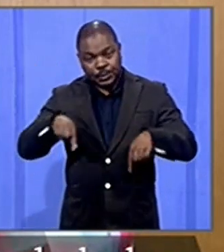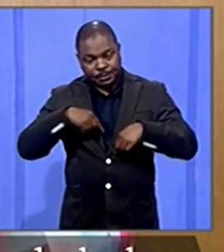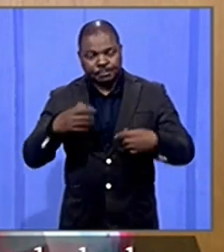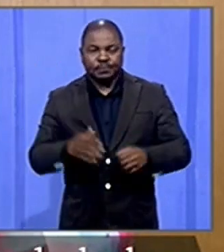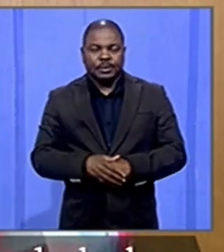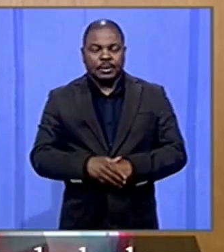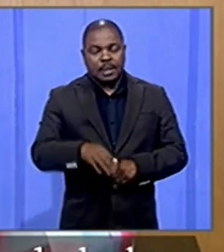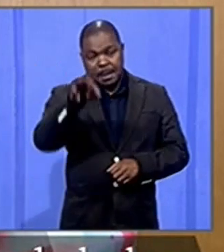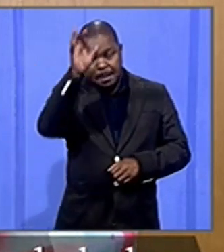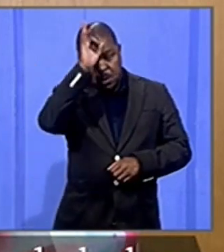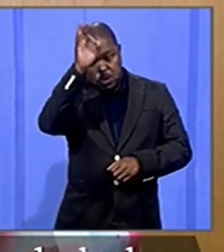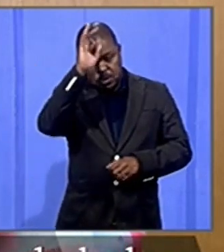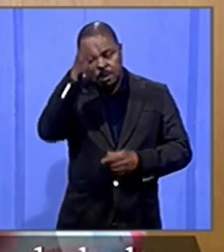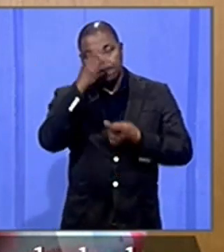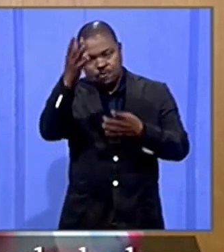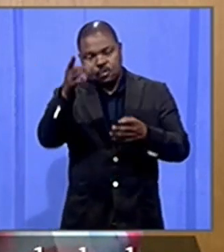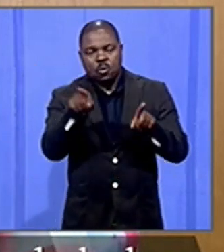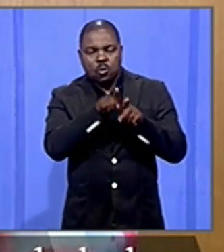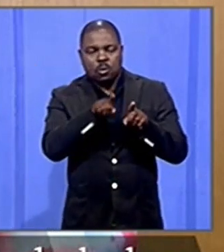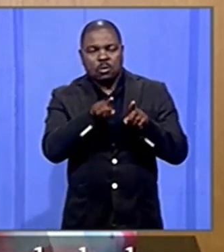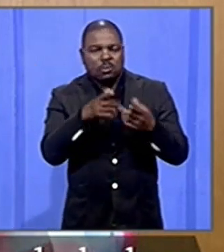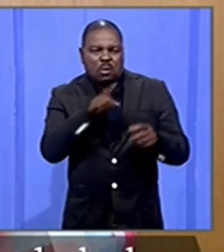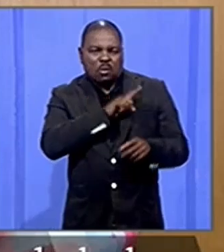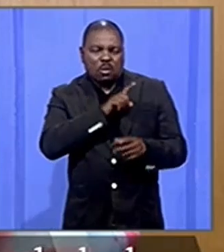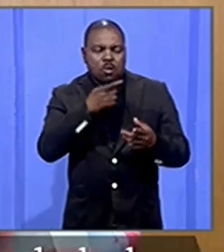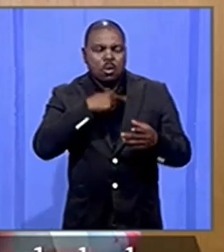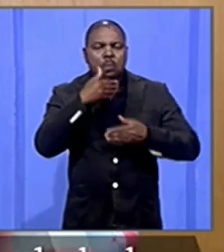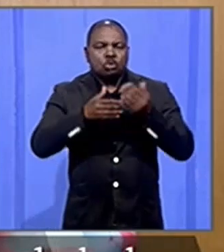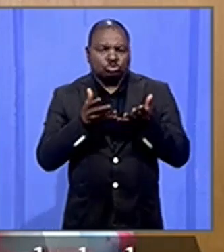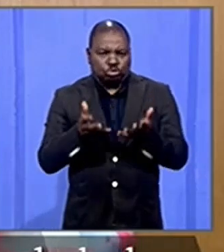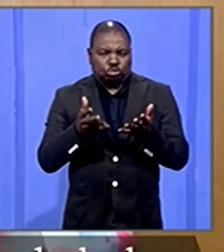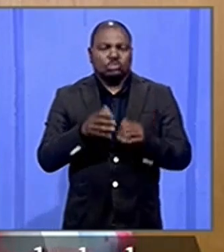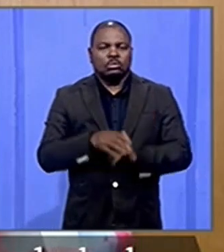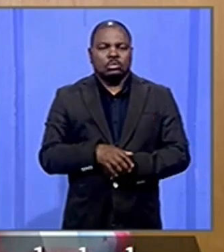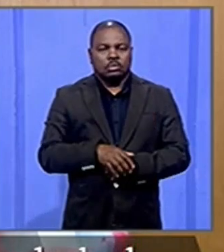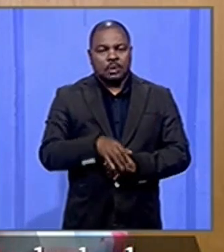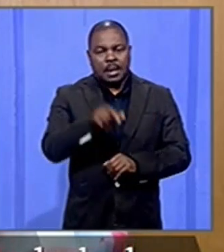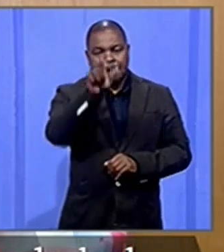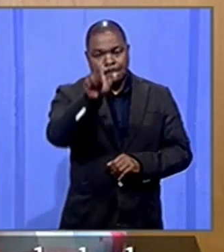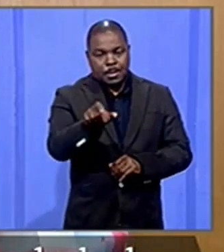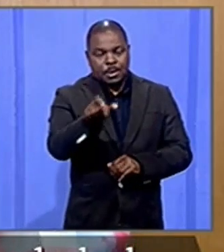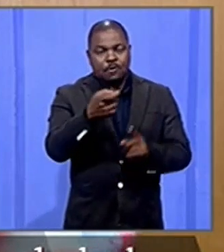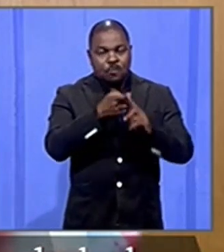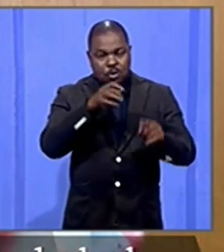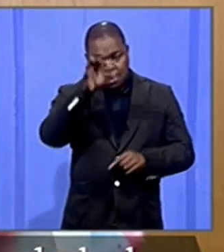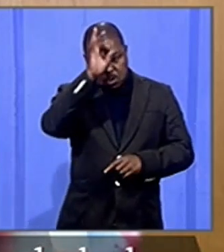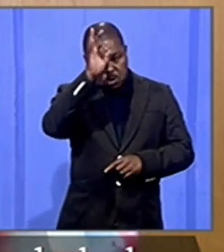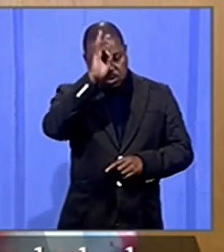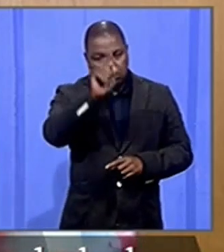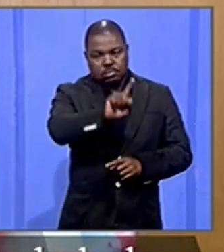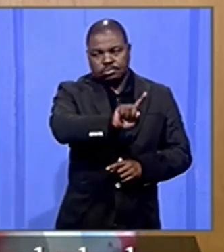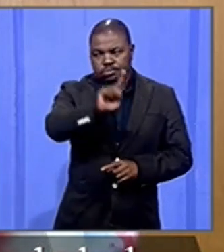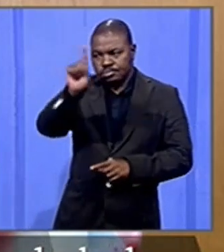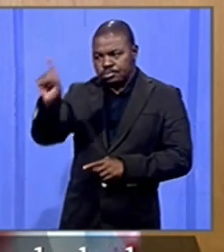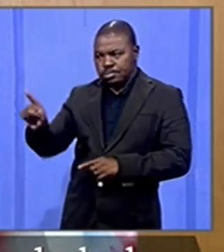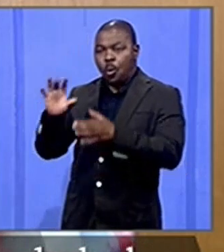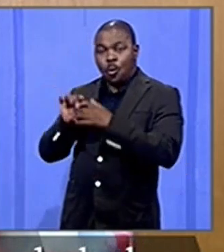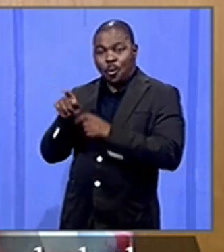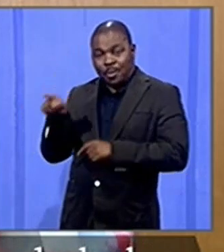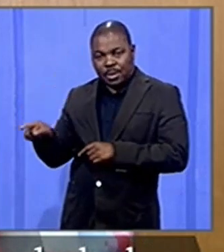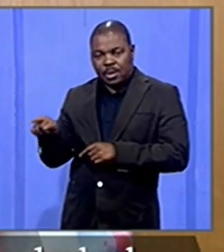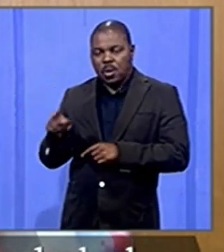the SAPS, which is part of our protocol. A individual from the SAPS was dispatched to the home within